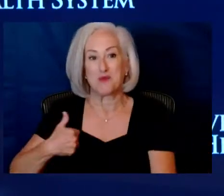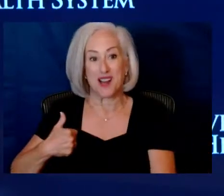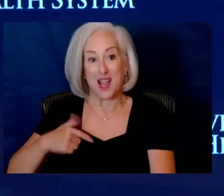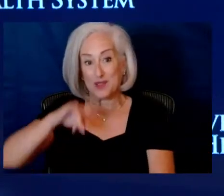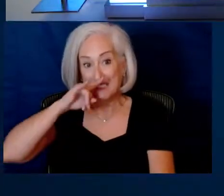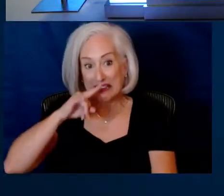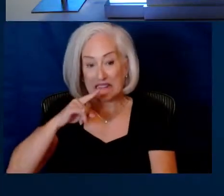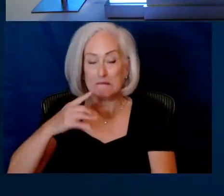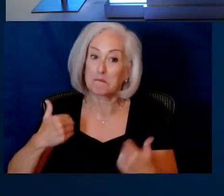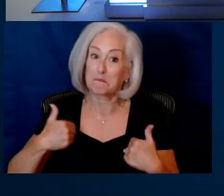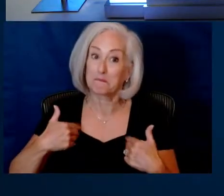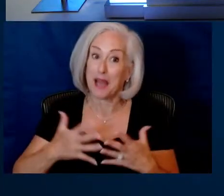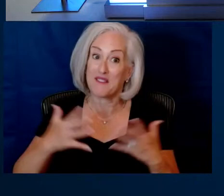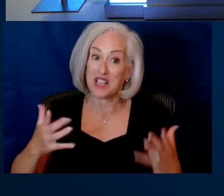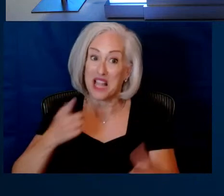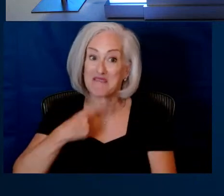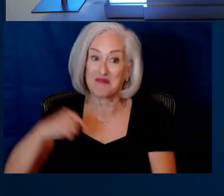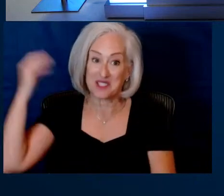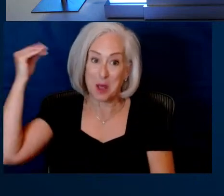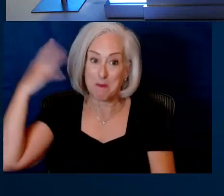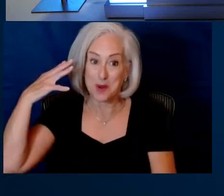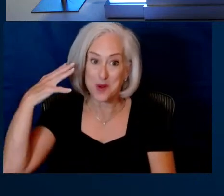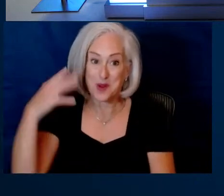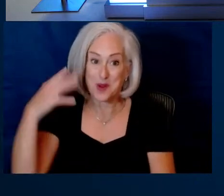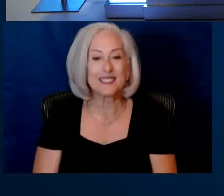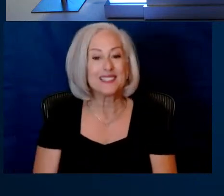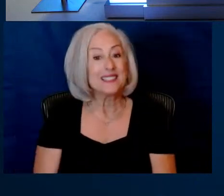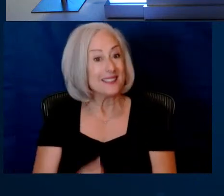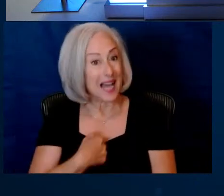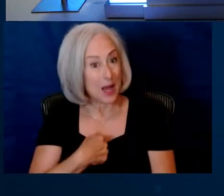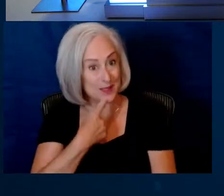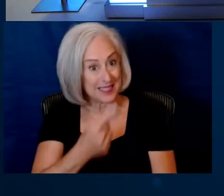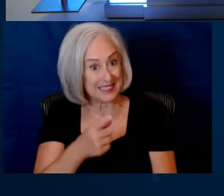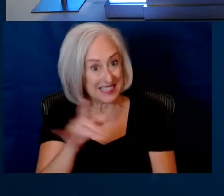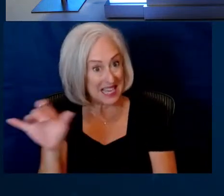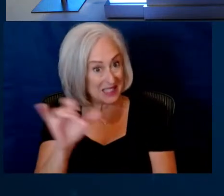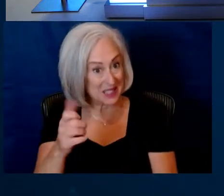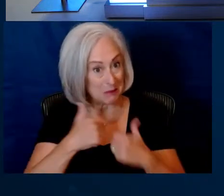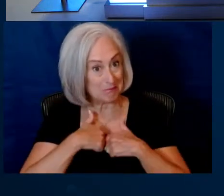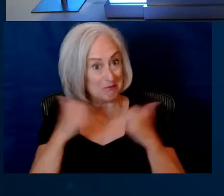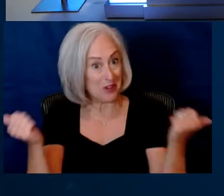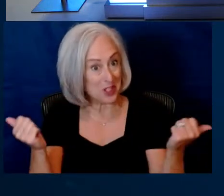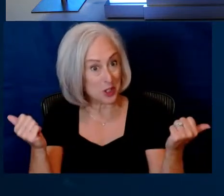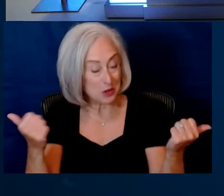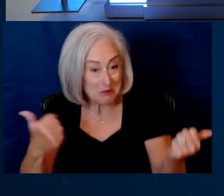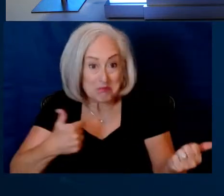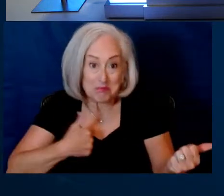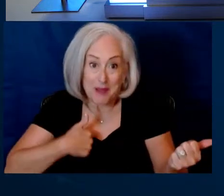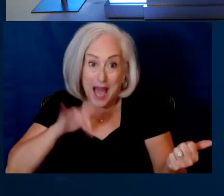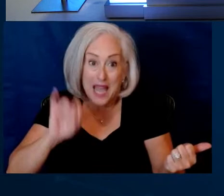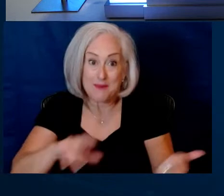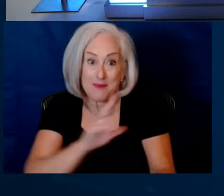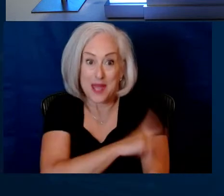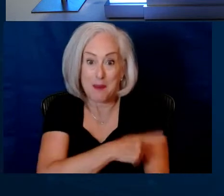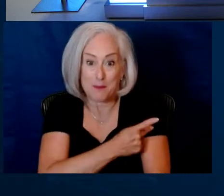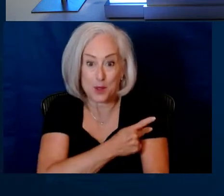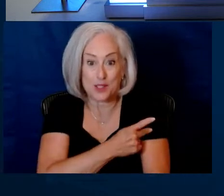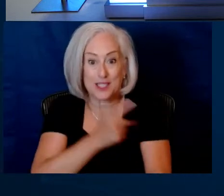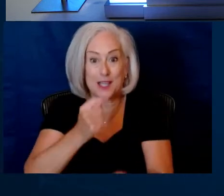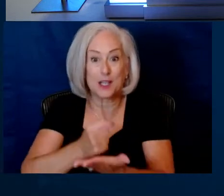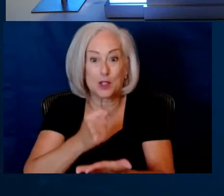So. Well, that's exactly what I was going to say. In full disclosure, Dr. Bhavsar, actually, I am one of those patients that he has treated from somebody who has